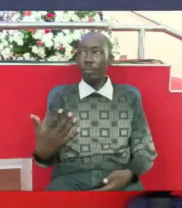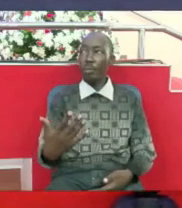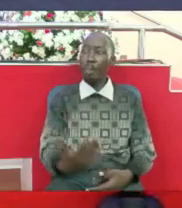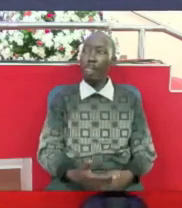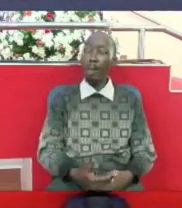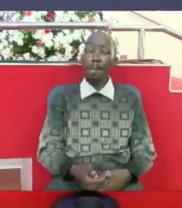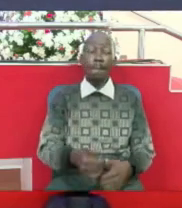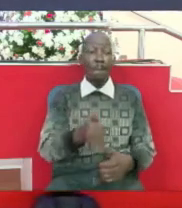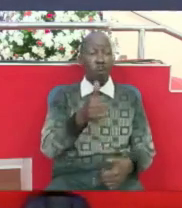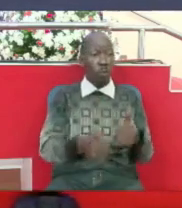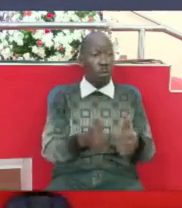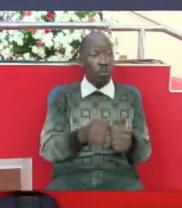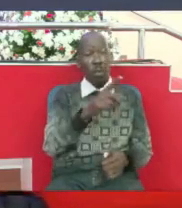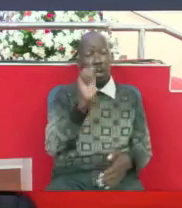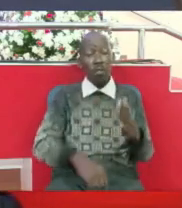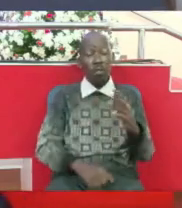of what you cannot see,